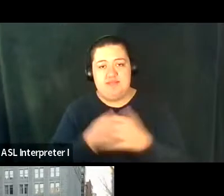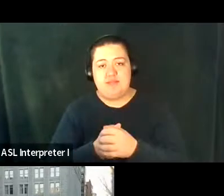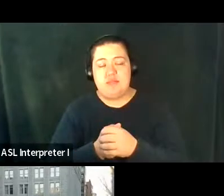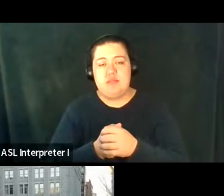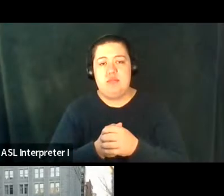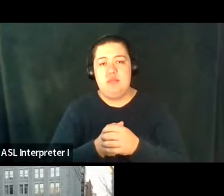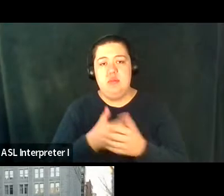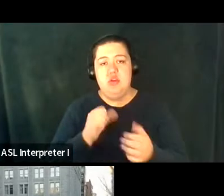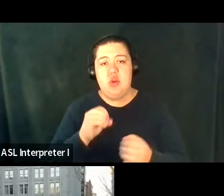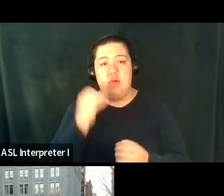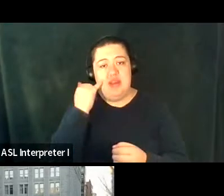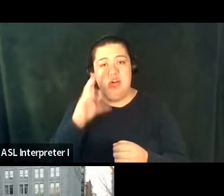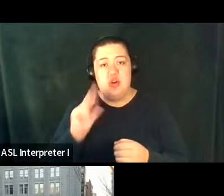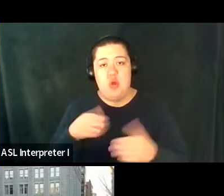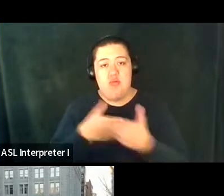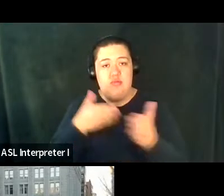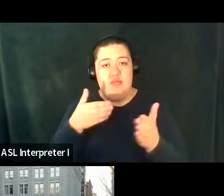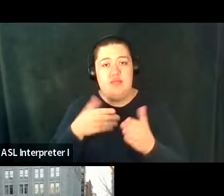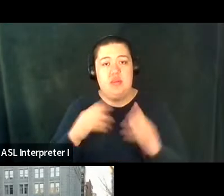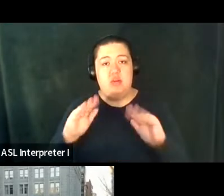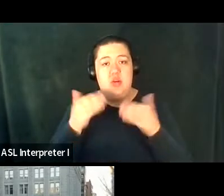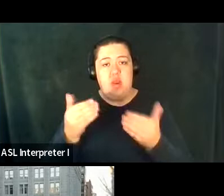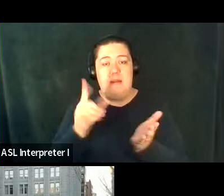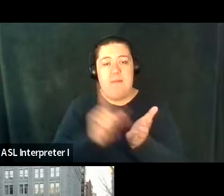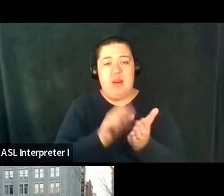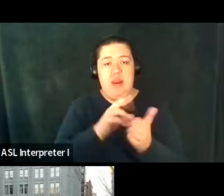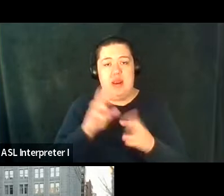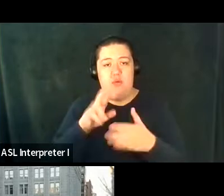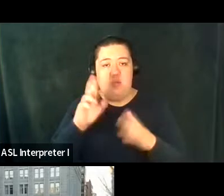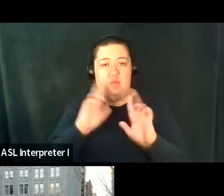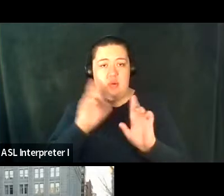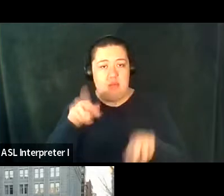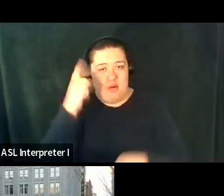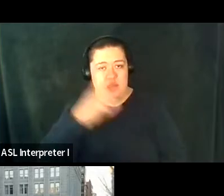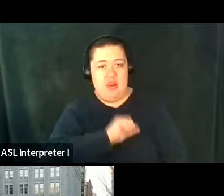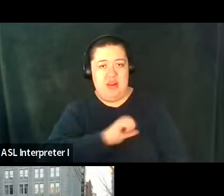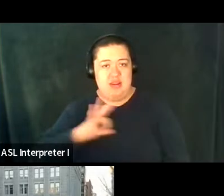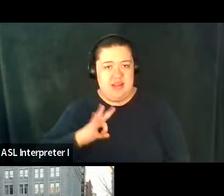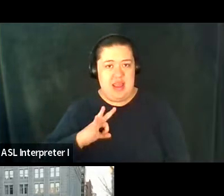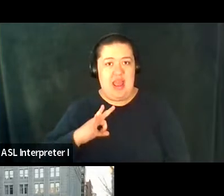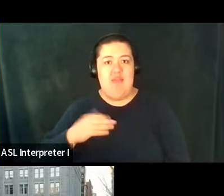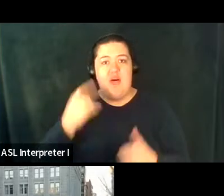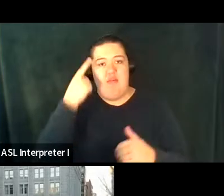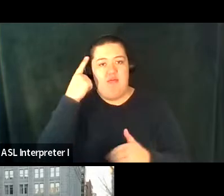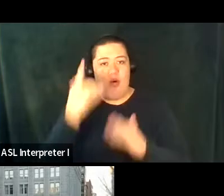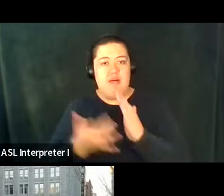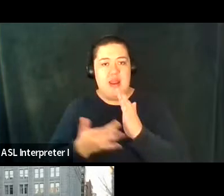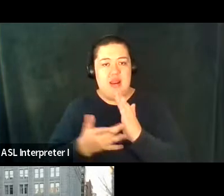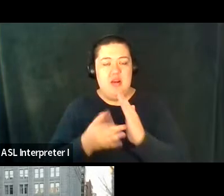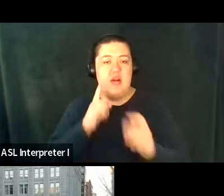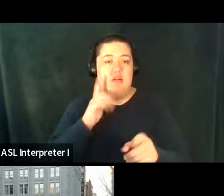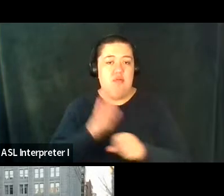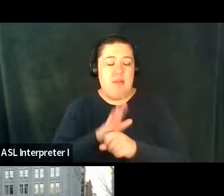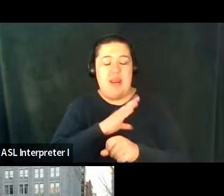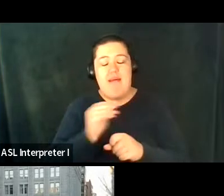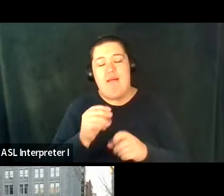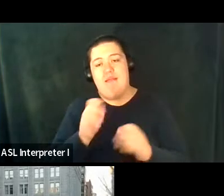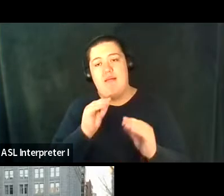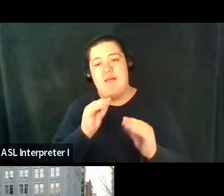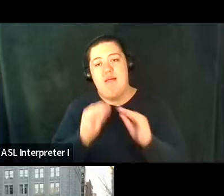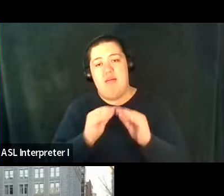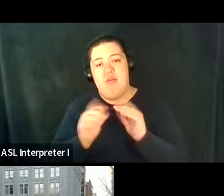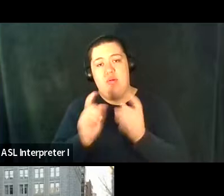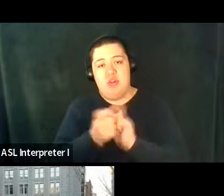So if there's no objection, I move both the print and report with leave for staff to make technical conforming and editorial changes. Is there